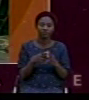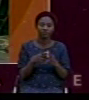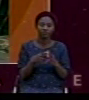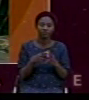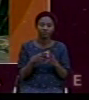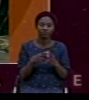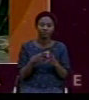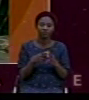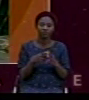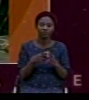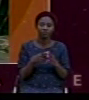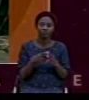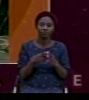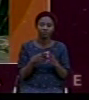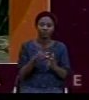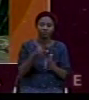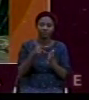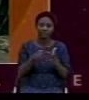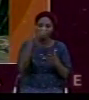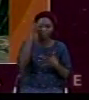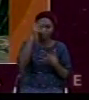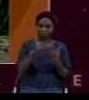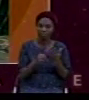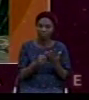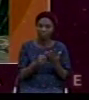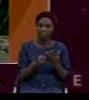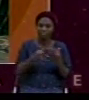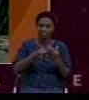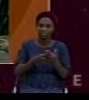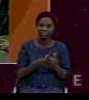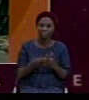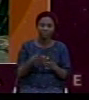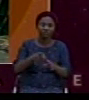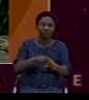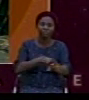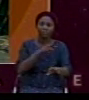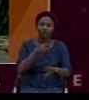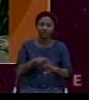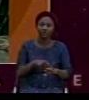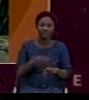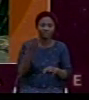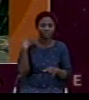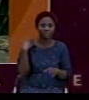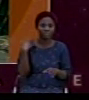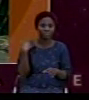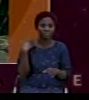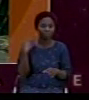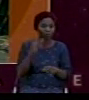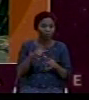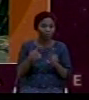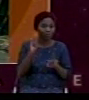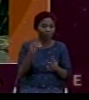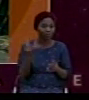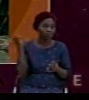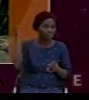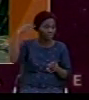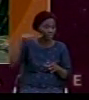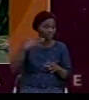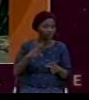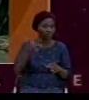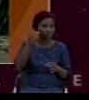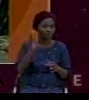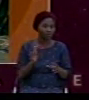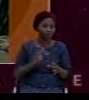Ejibo. This sickness started for a long time ago. But by the grace of God, I believe